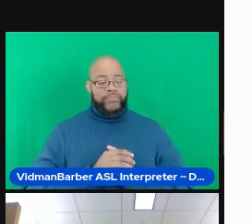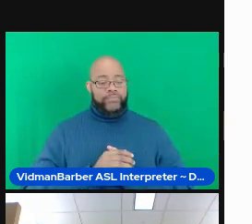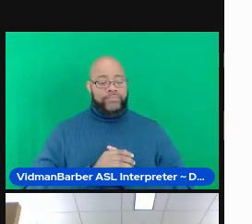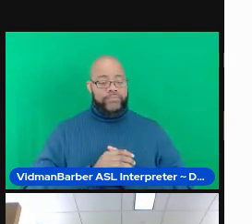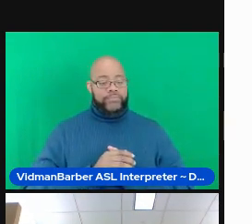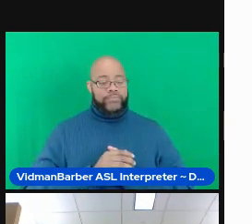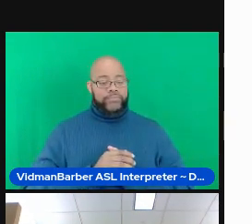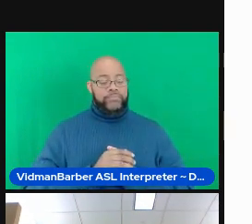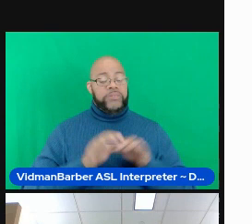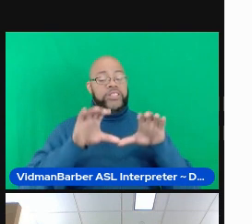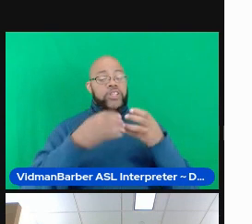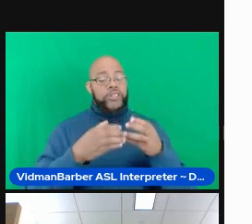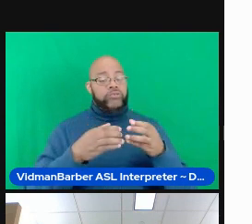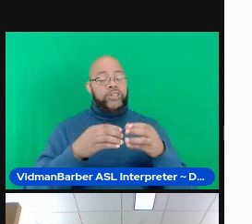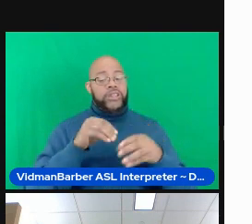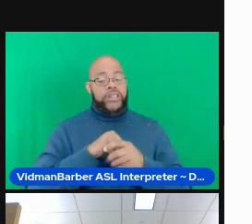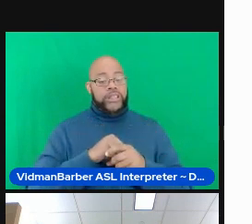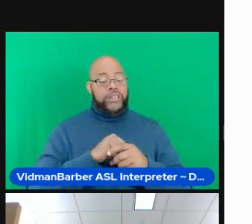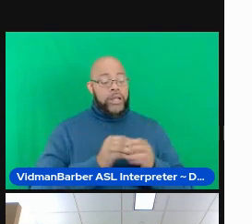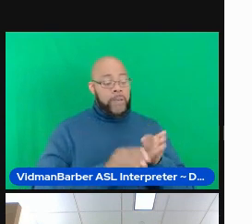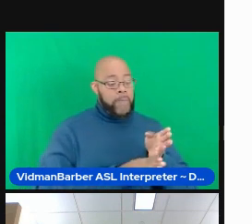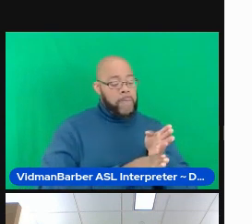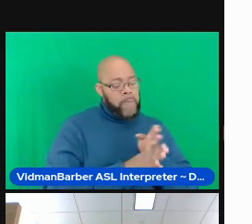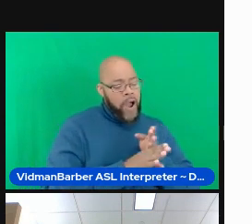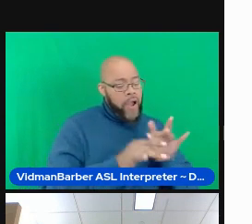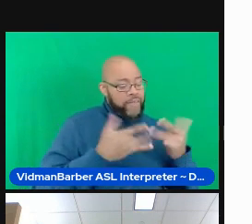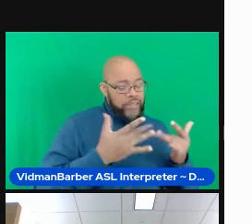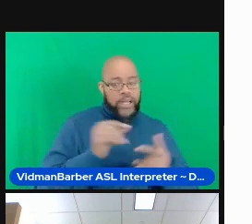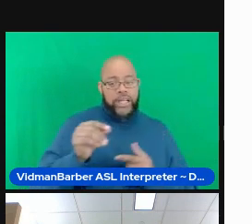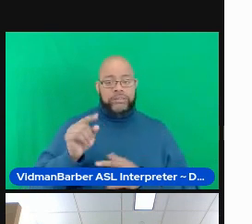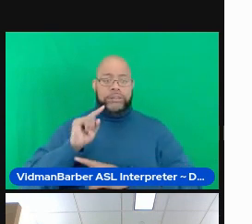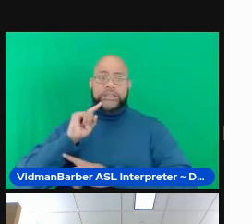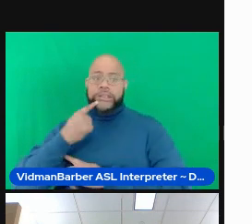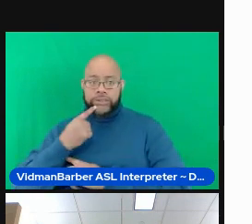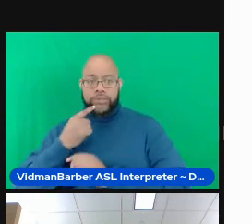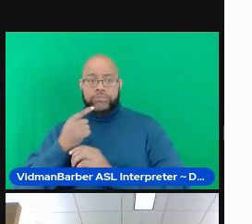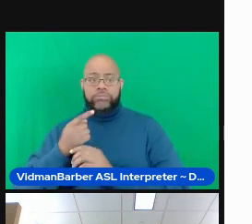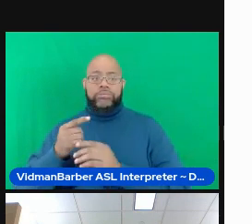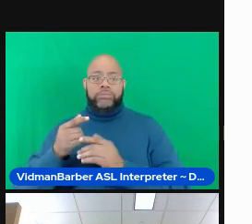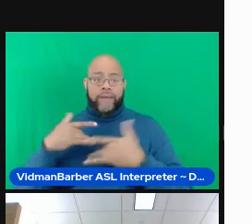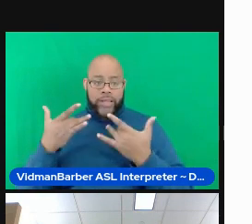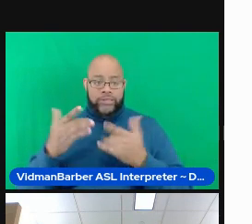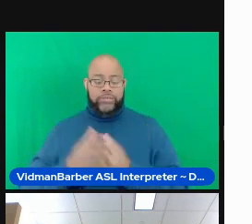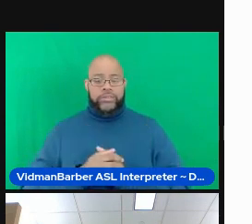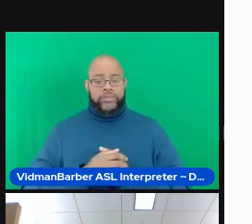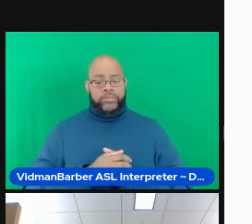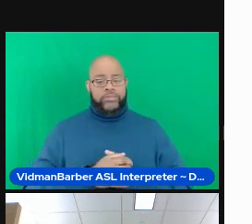are categorized into minor events and severe events.